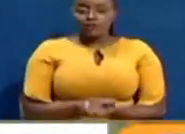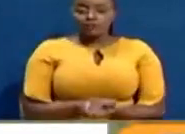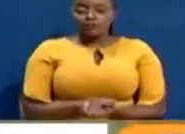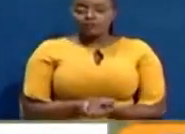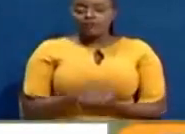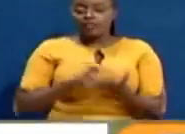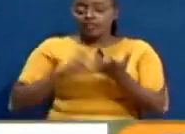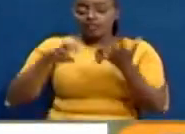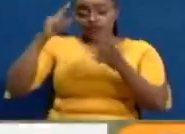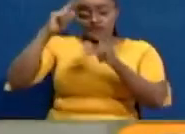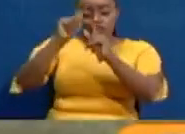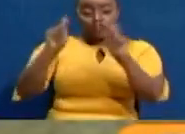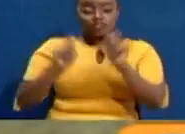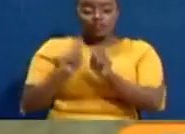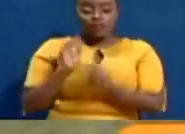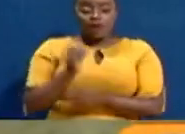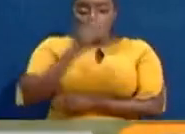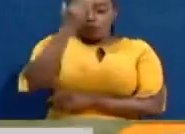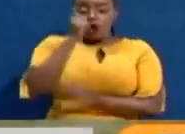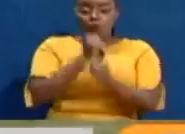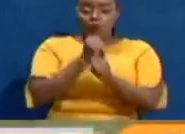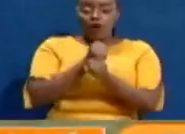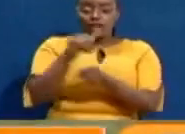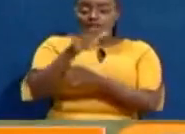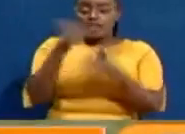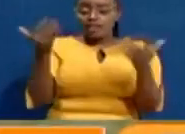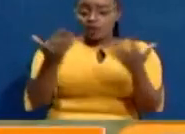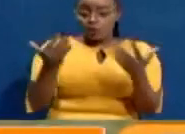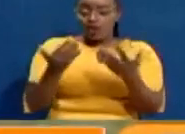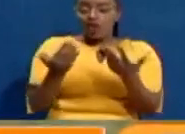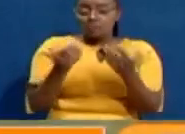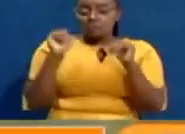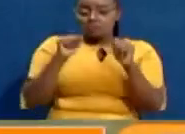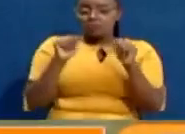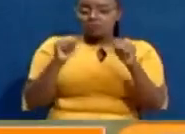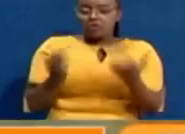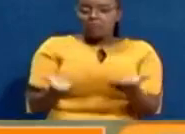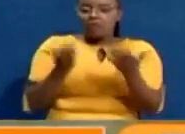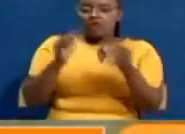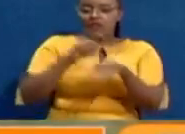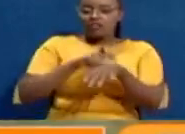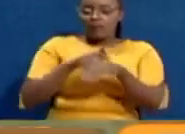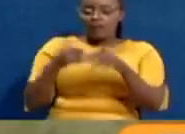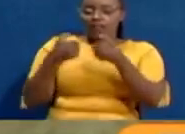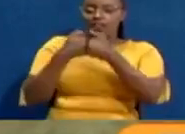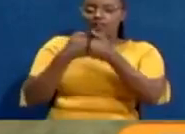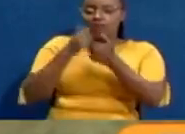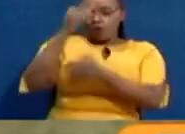Ni advantage kwa timu yetu, tunaweza wakia place yenye sahi. Tunaweza improve ndo tukiface